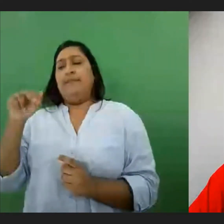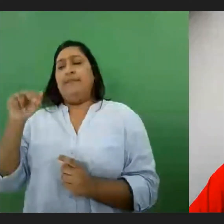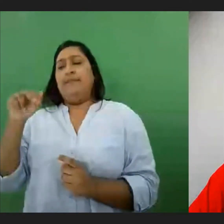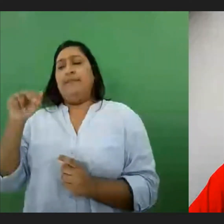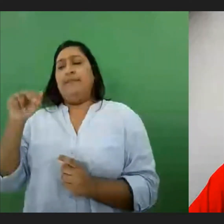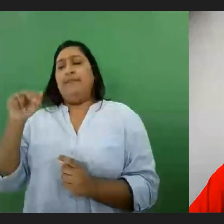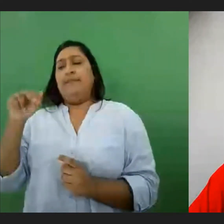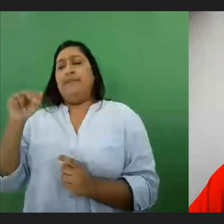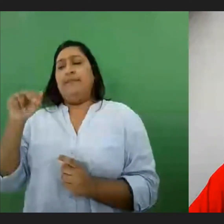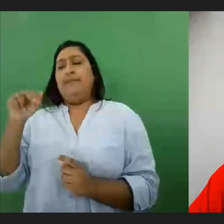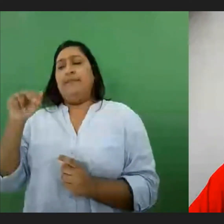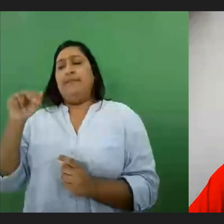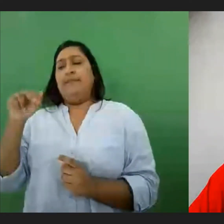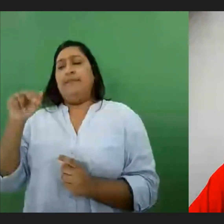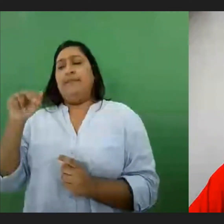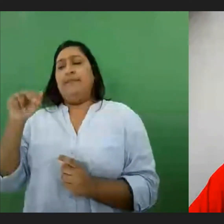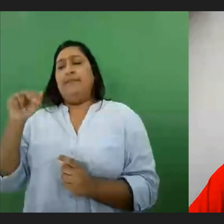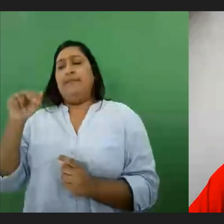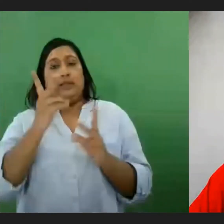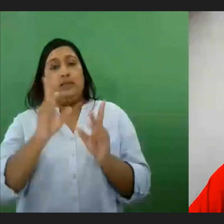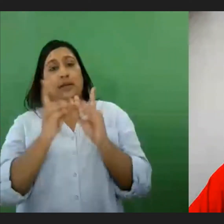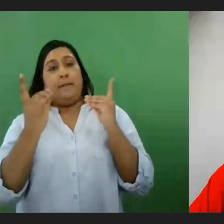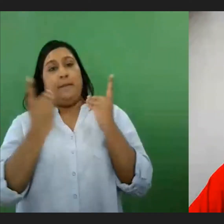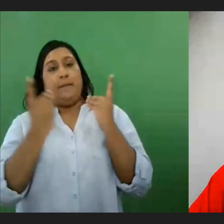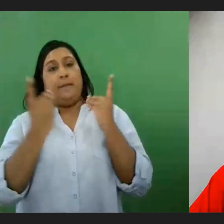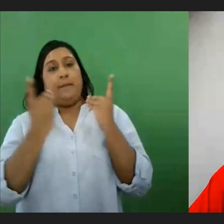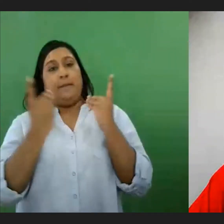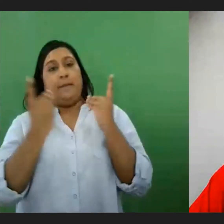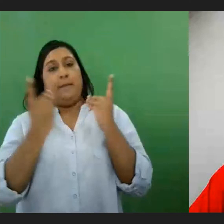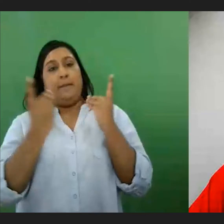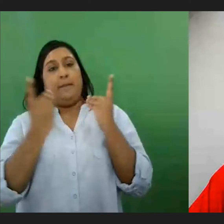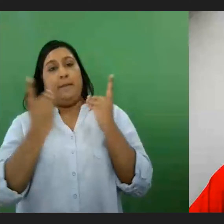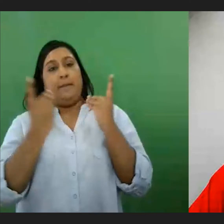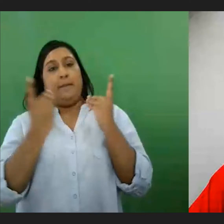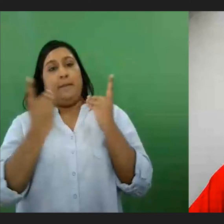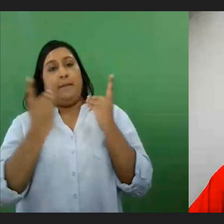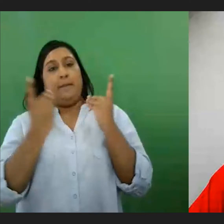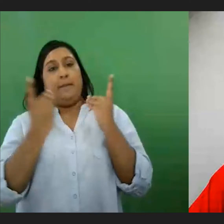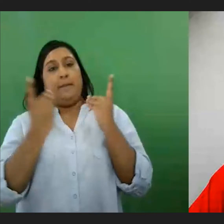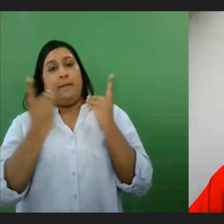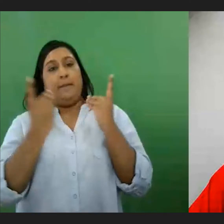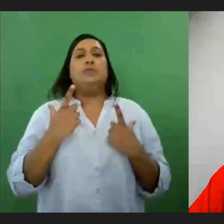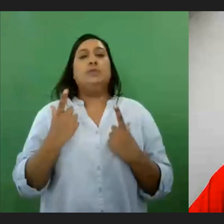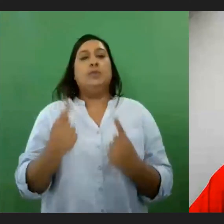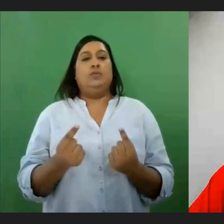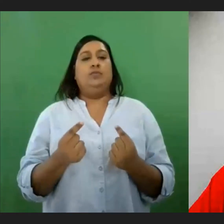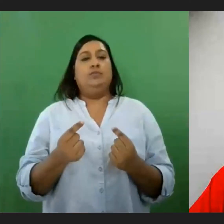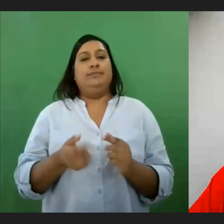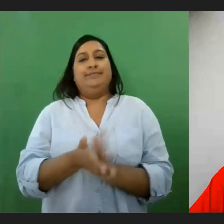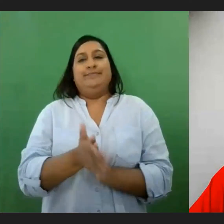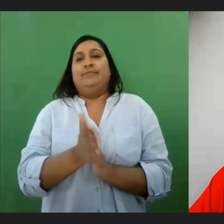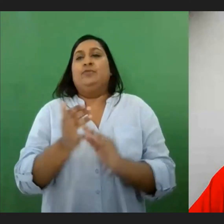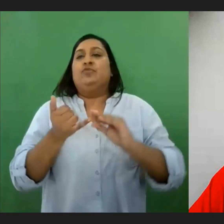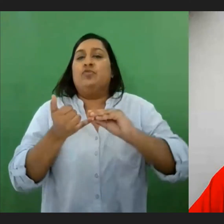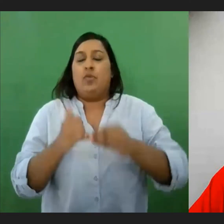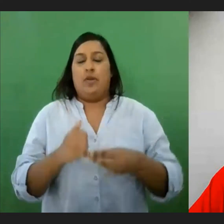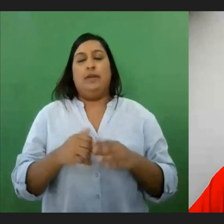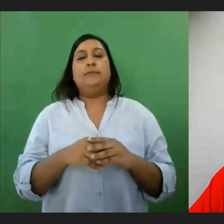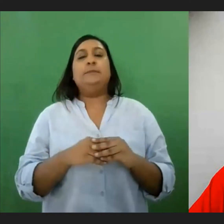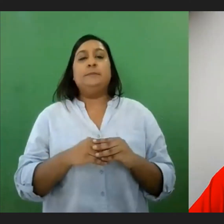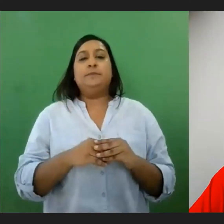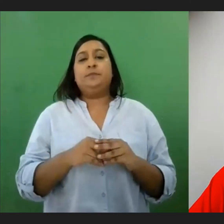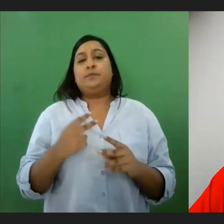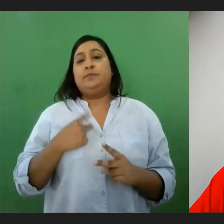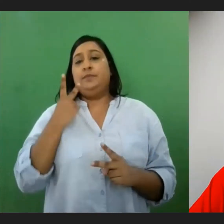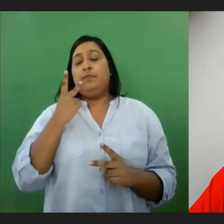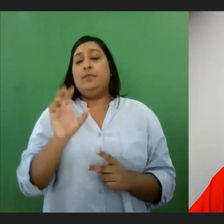the department tries to use research to inform practice. Now let's look at some research from South